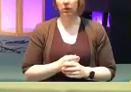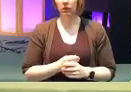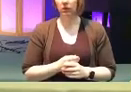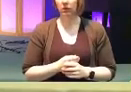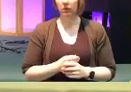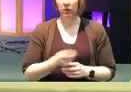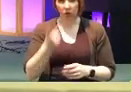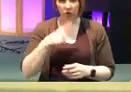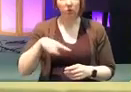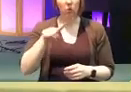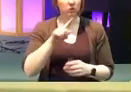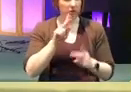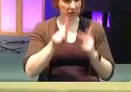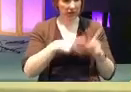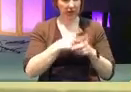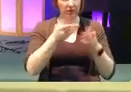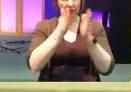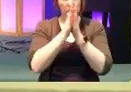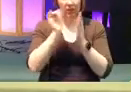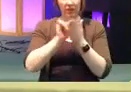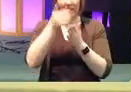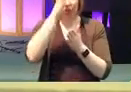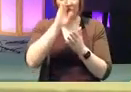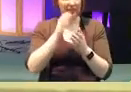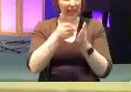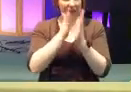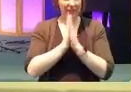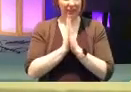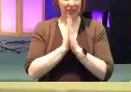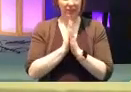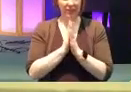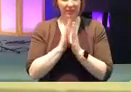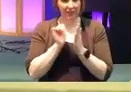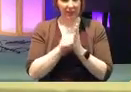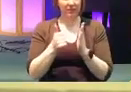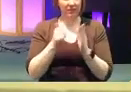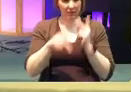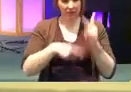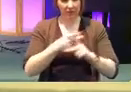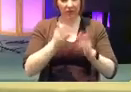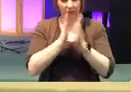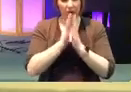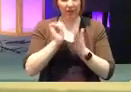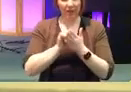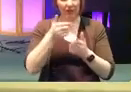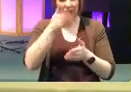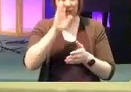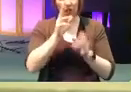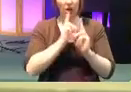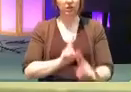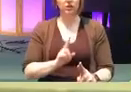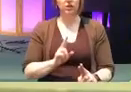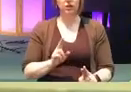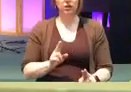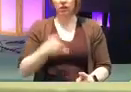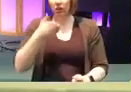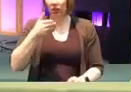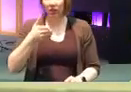Those are the prayers that God is asking. Those are the prayers that God is honoring. The Bible says you don't have because you don't